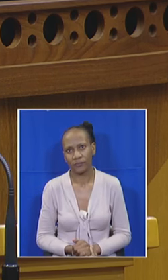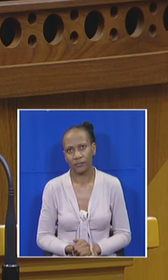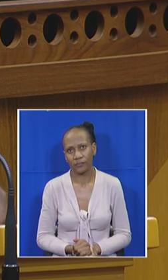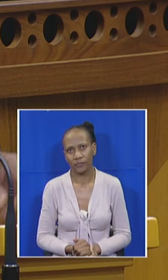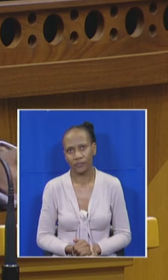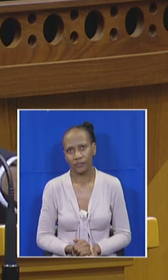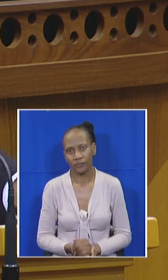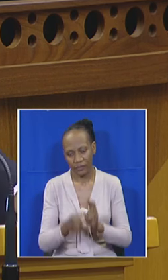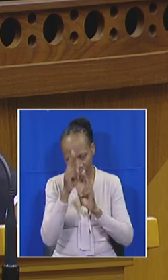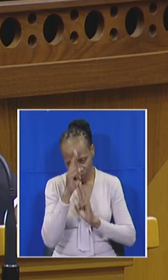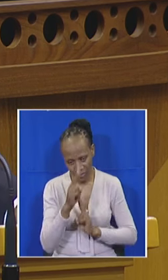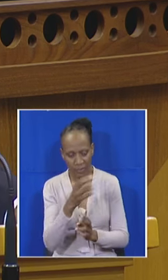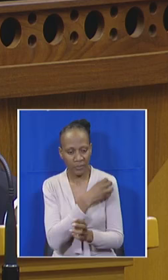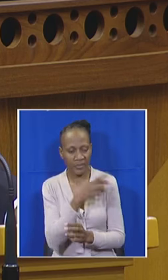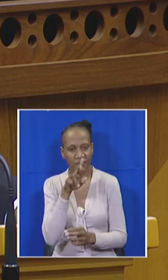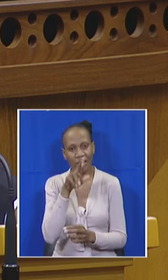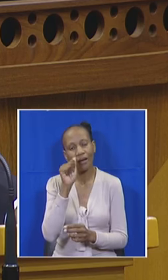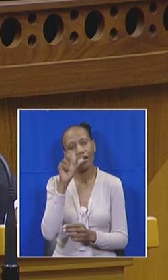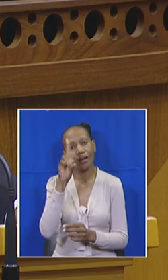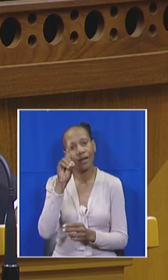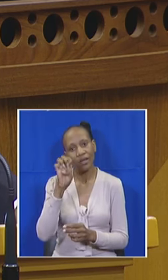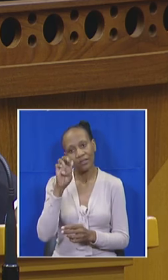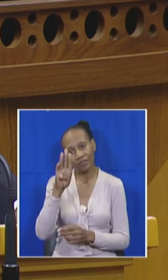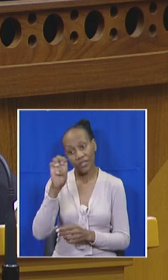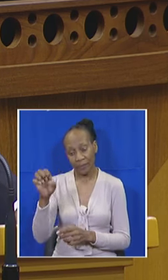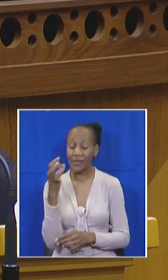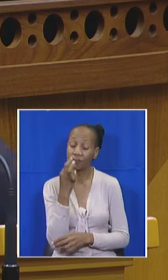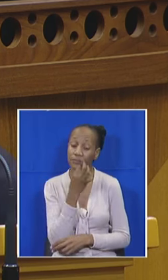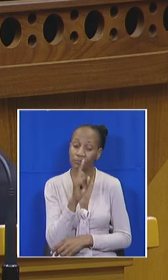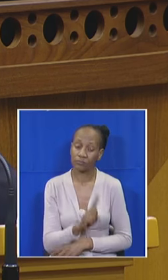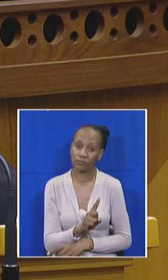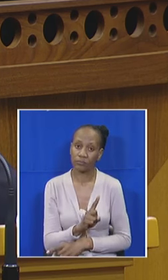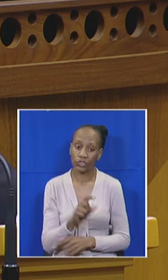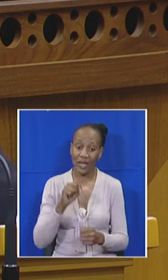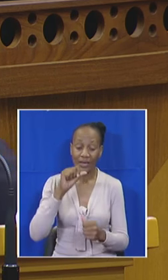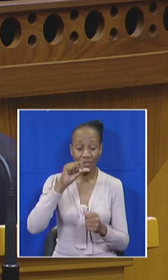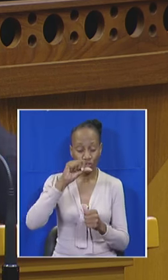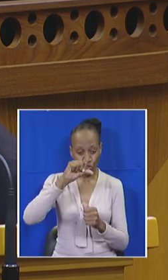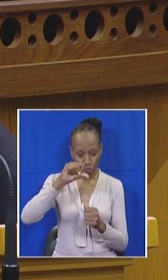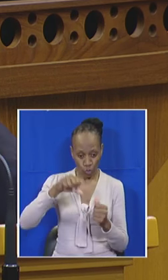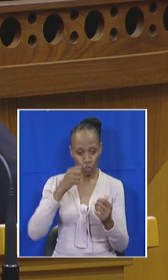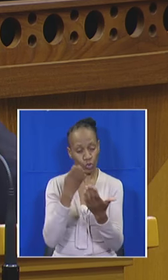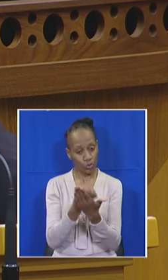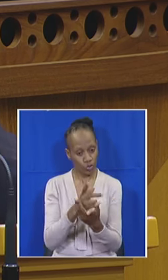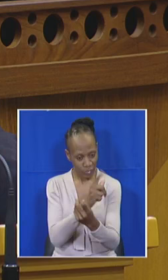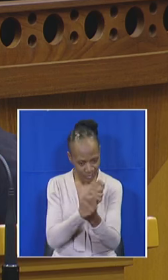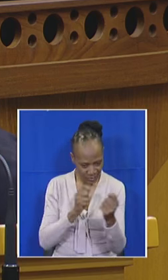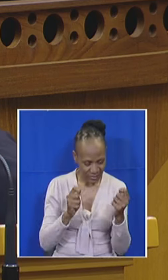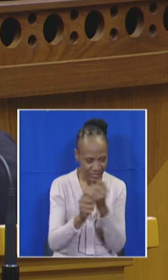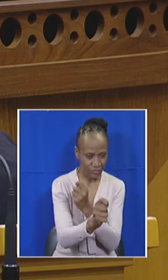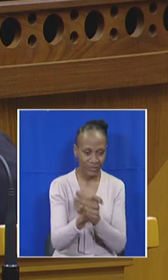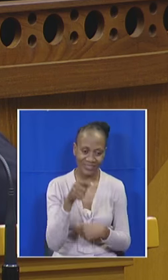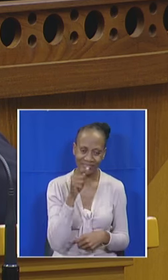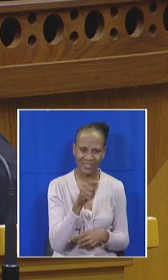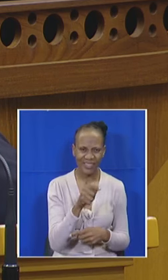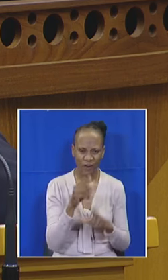Honorable Minister Hadebe pointed out that radical socio-economic transformation is not